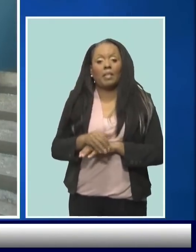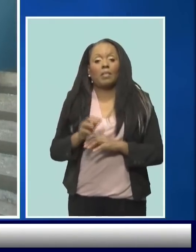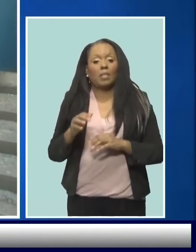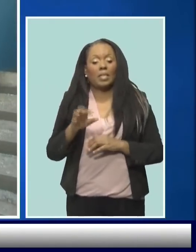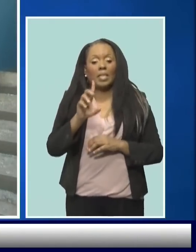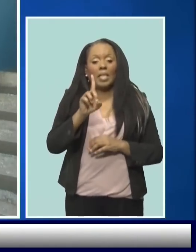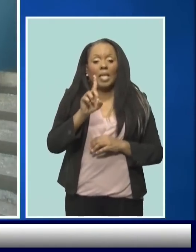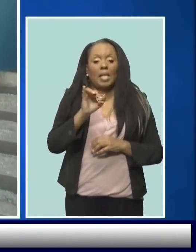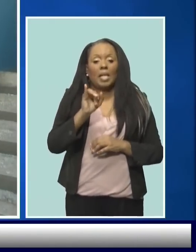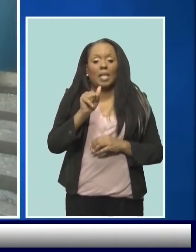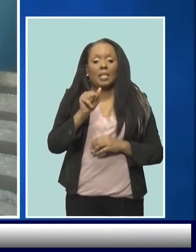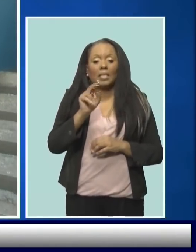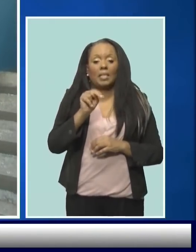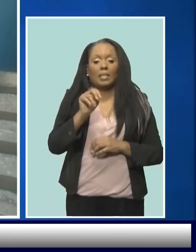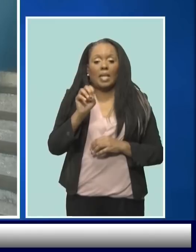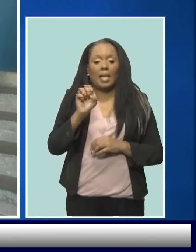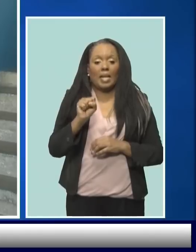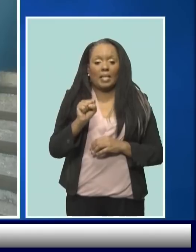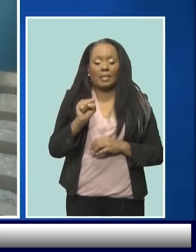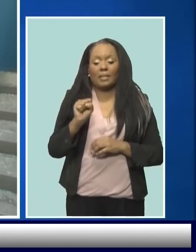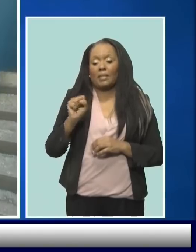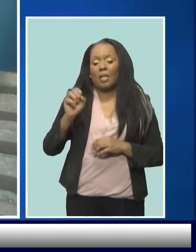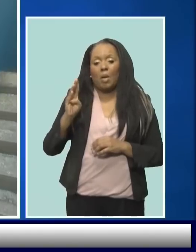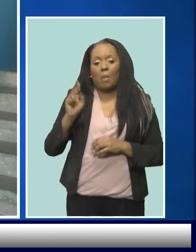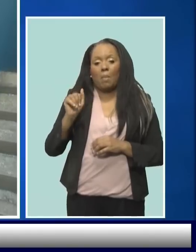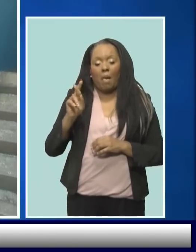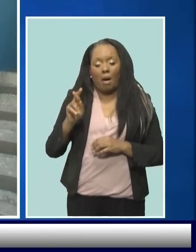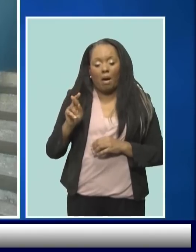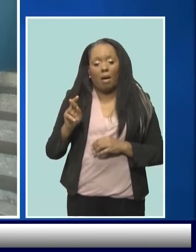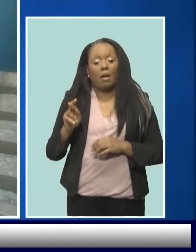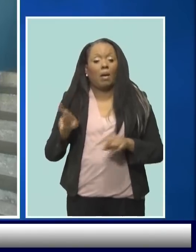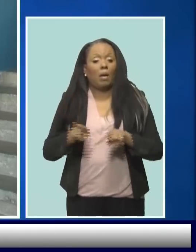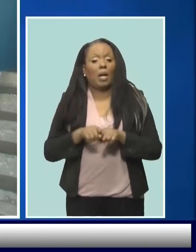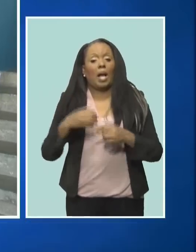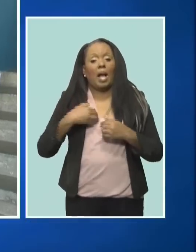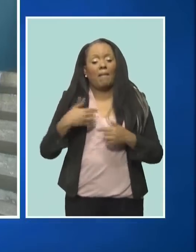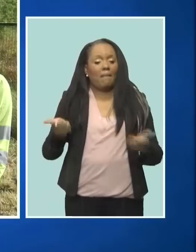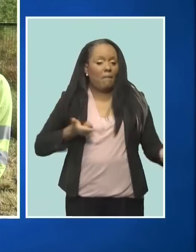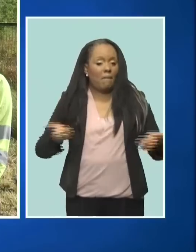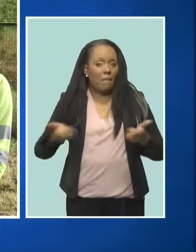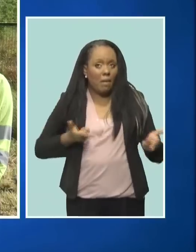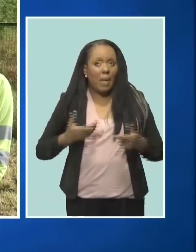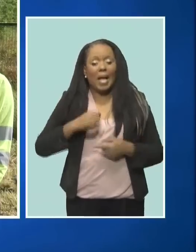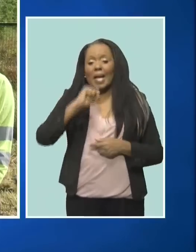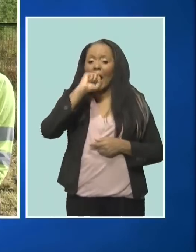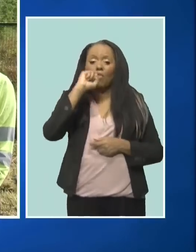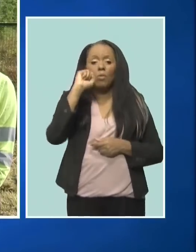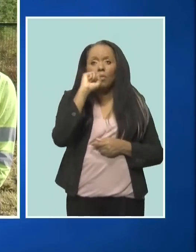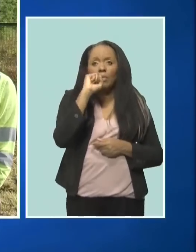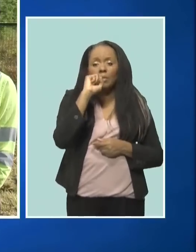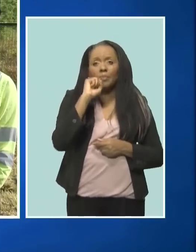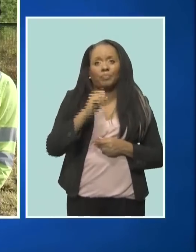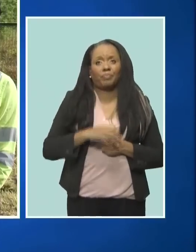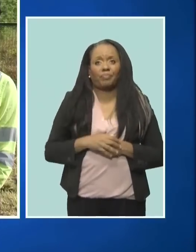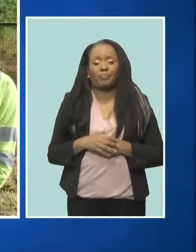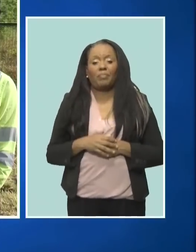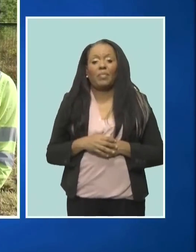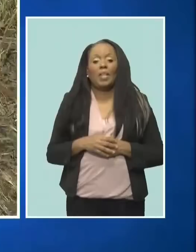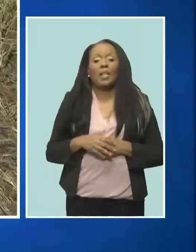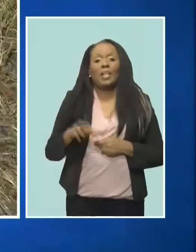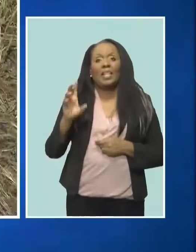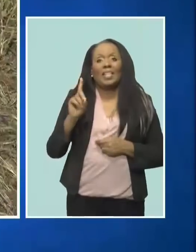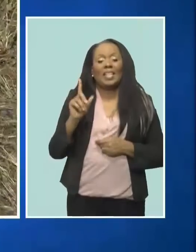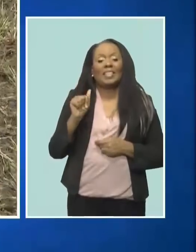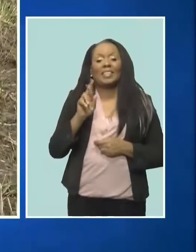and we're going to have a karaoke and lime session. Darrell Jordan's secondary's principal, Ken